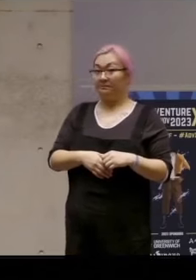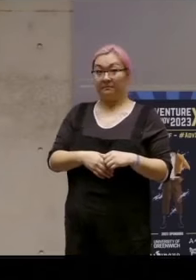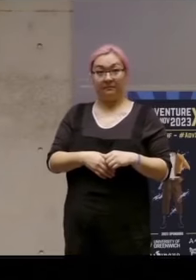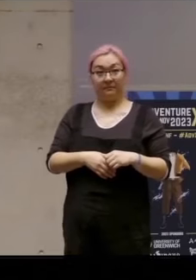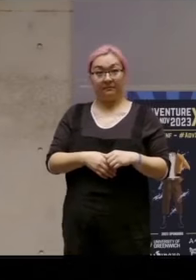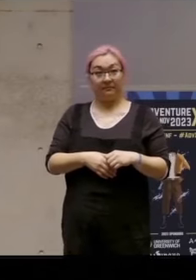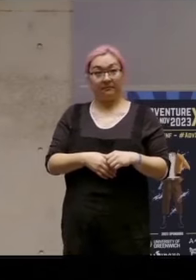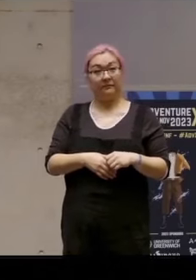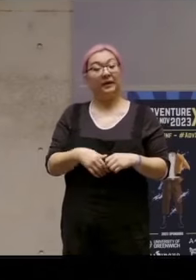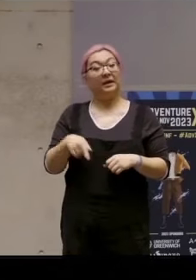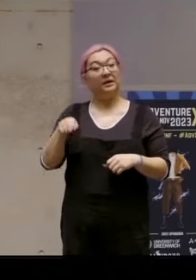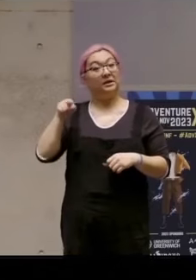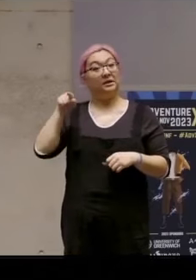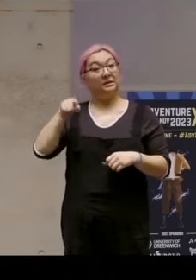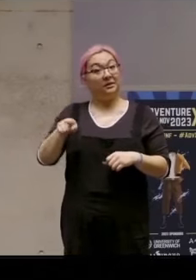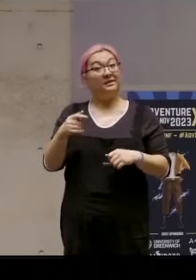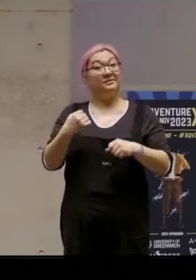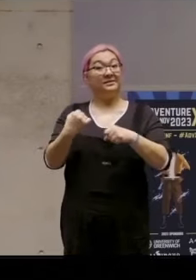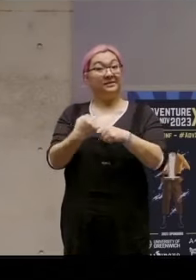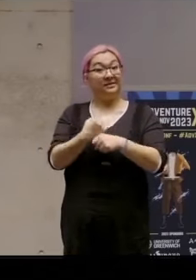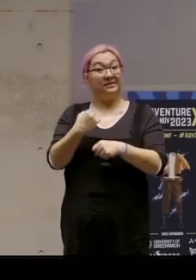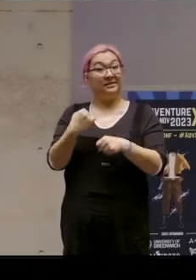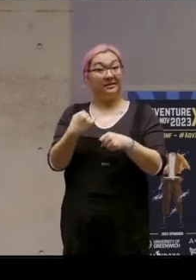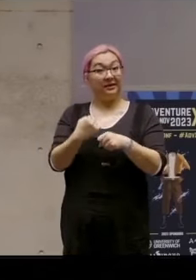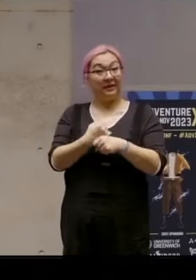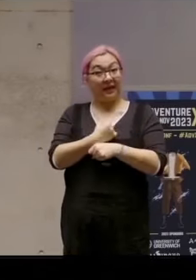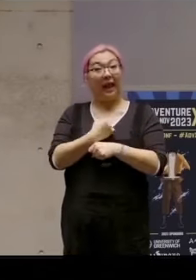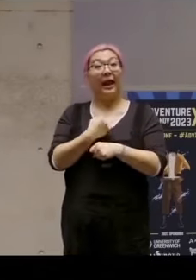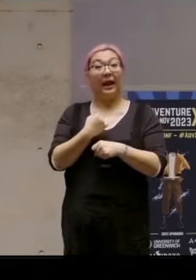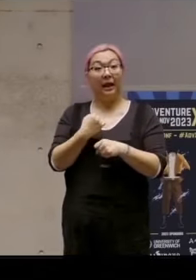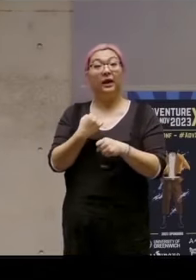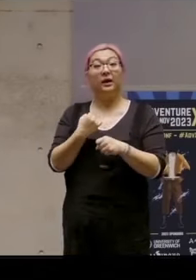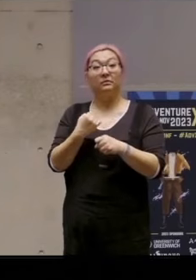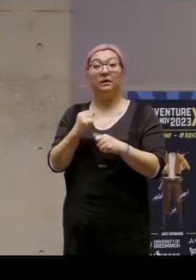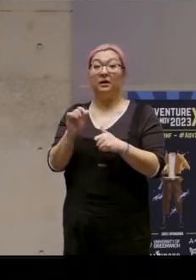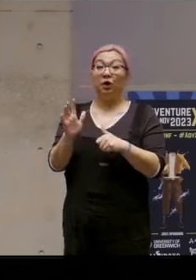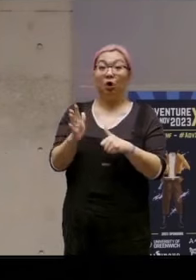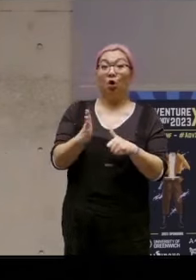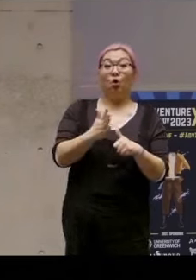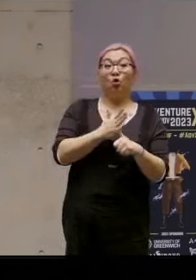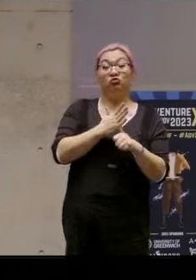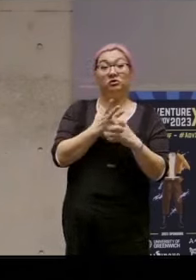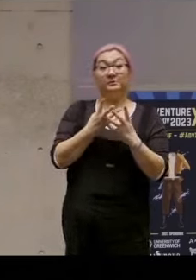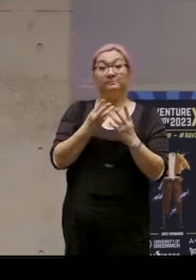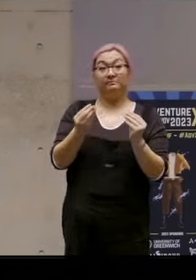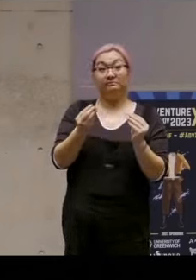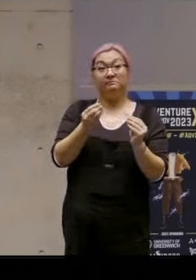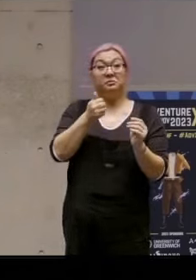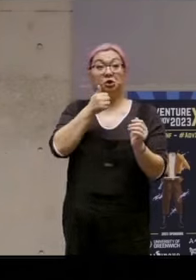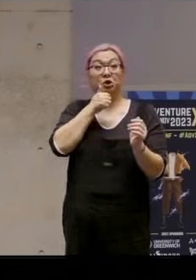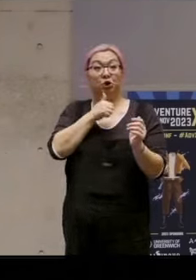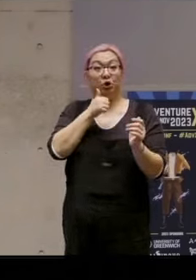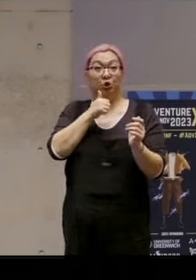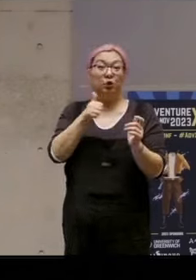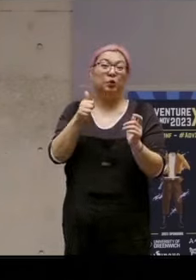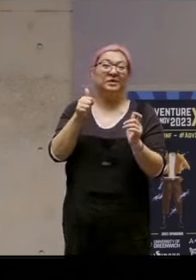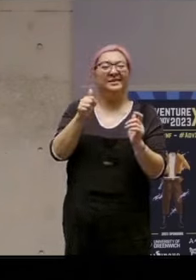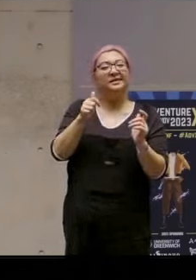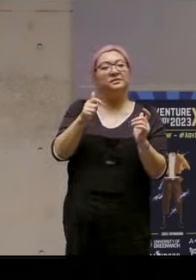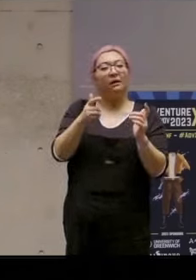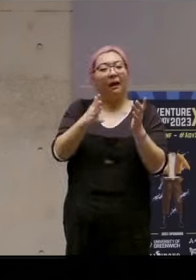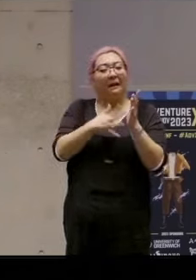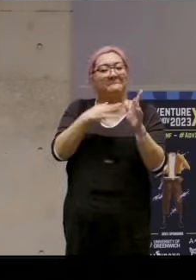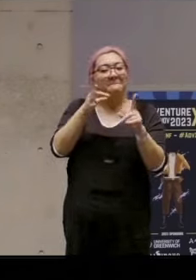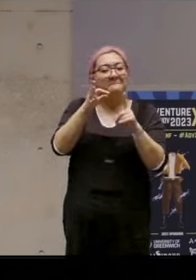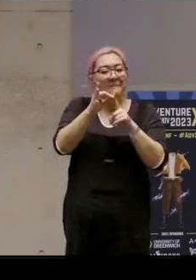which makes Piri Reis its source material, a world-famous sailor and cartographer from the Ottoman Empire. It is an